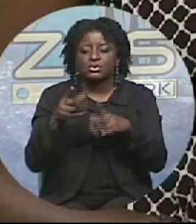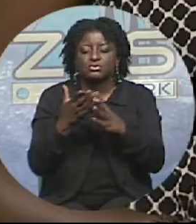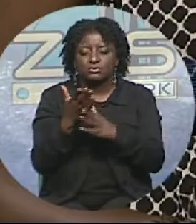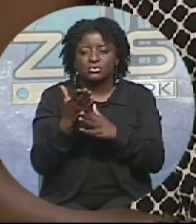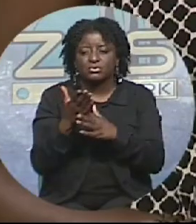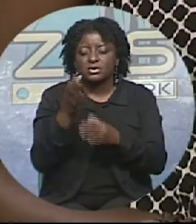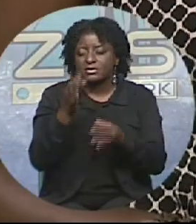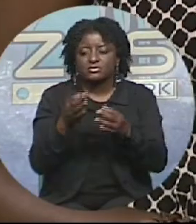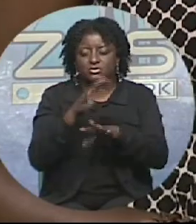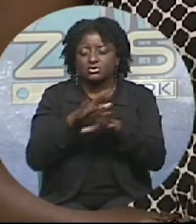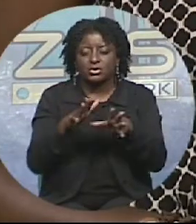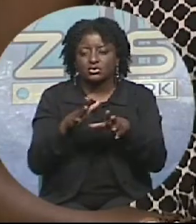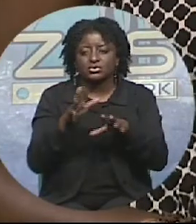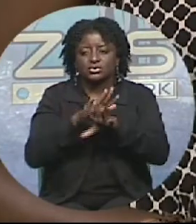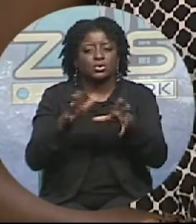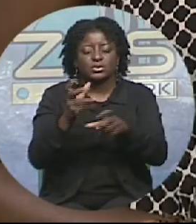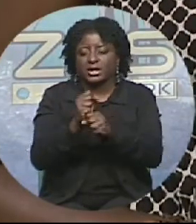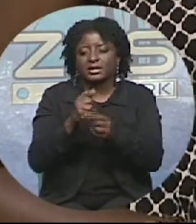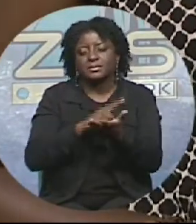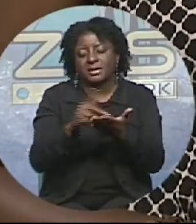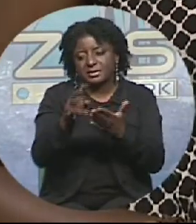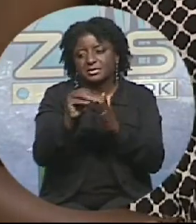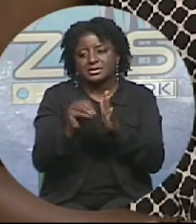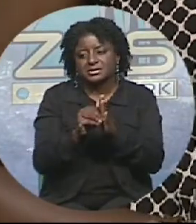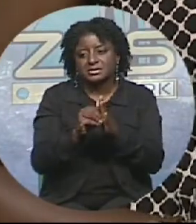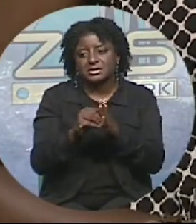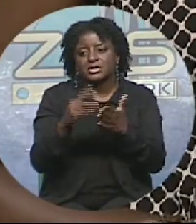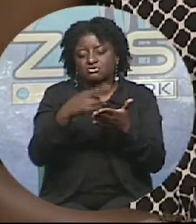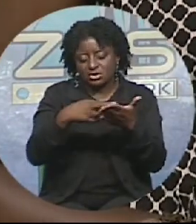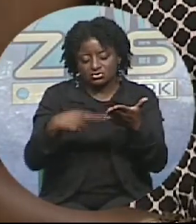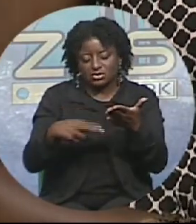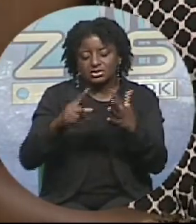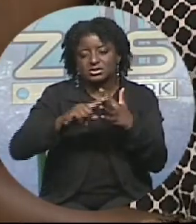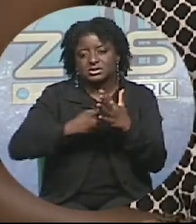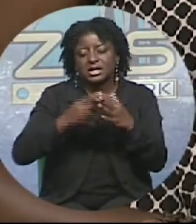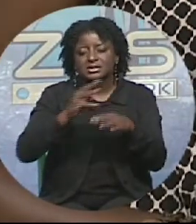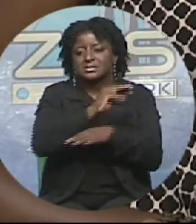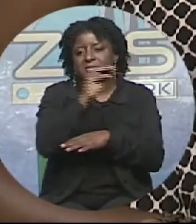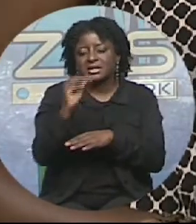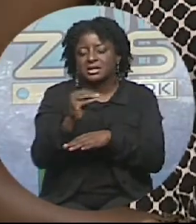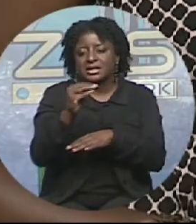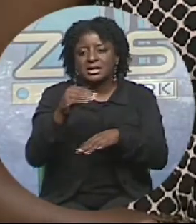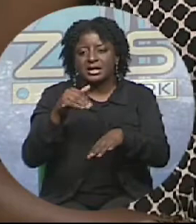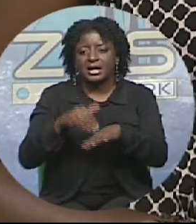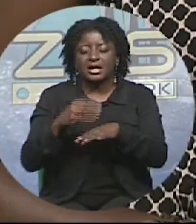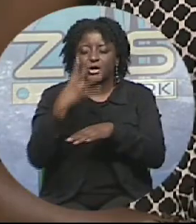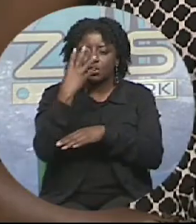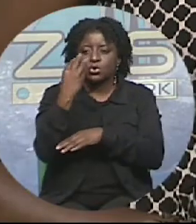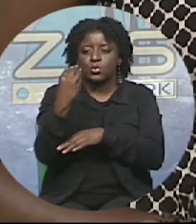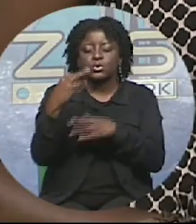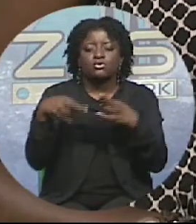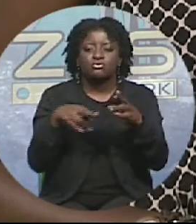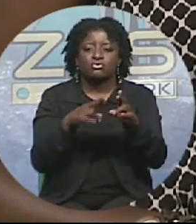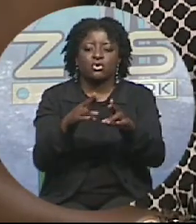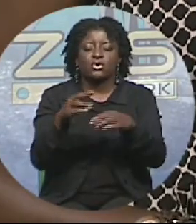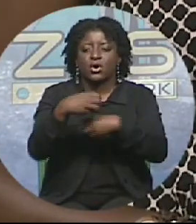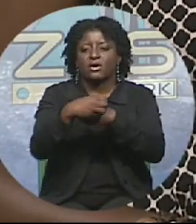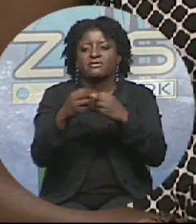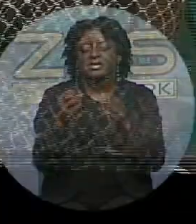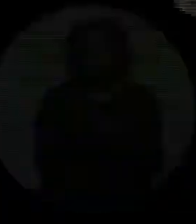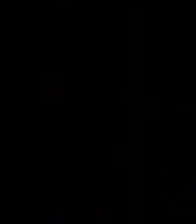compliance. Registration begins Monday at the department's Wolf Road office. Chimanita Swain, ZNS Network